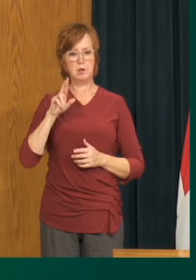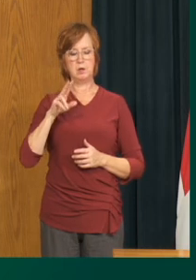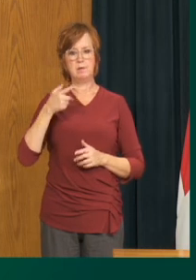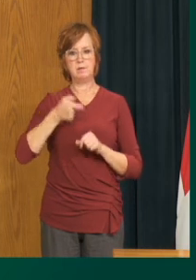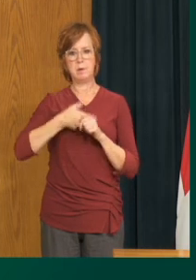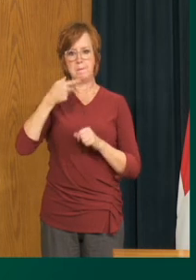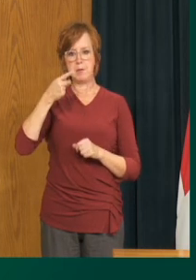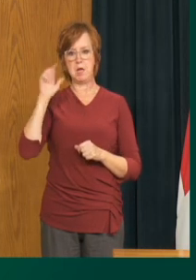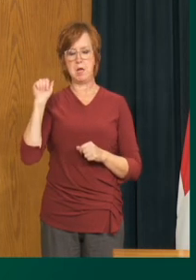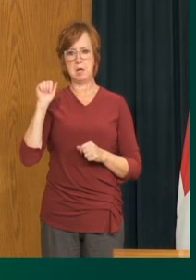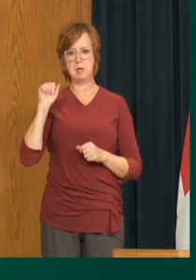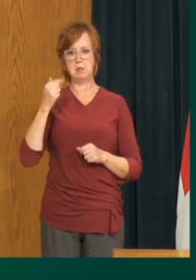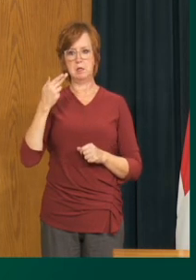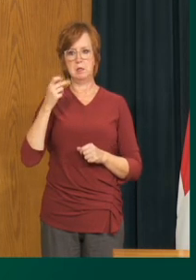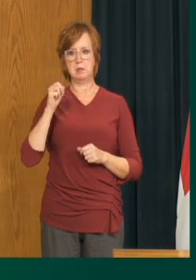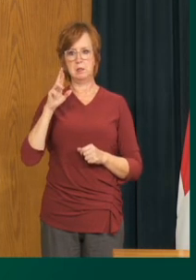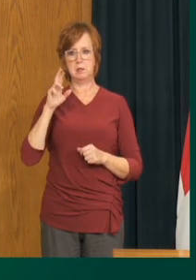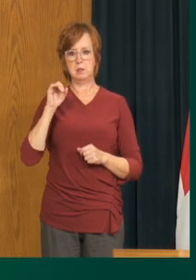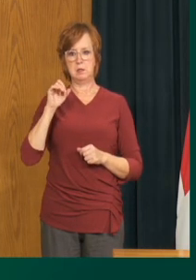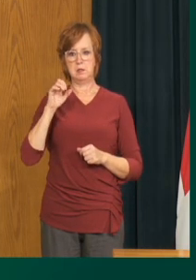PA Herald.